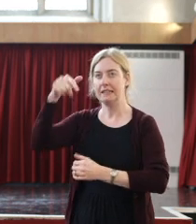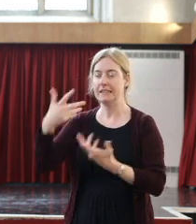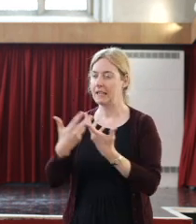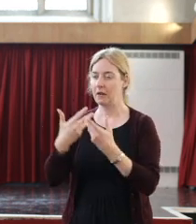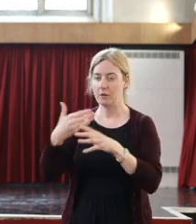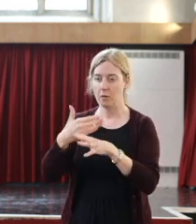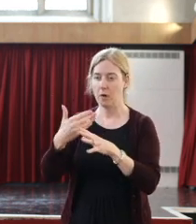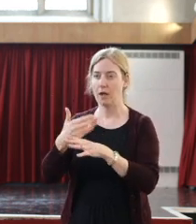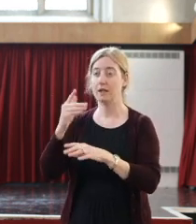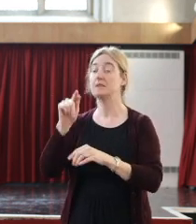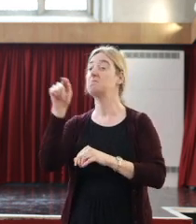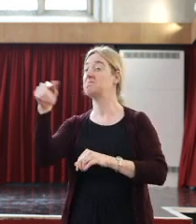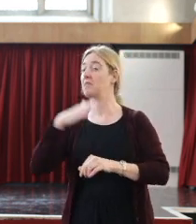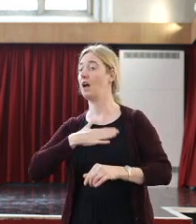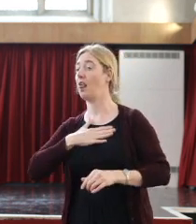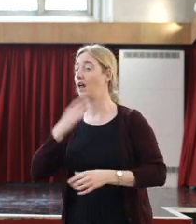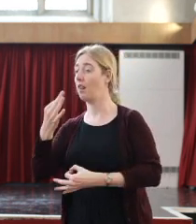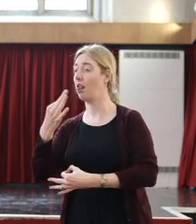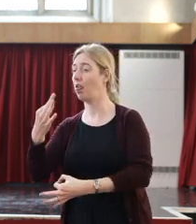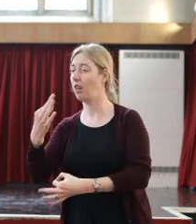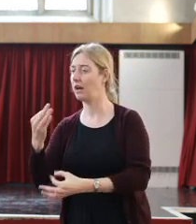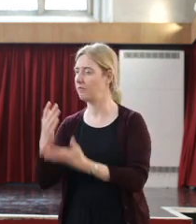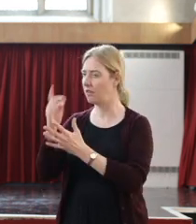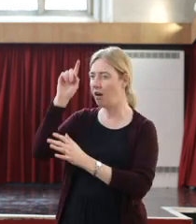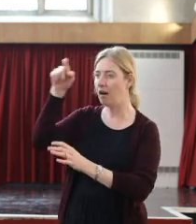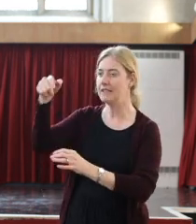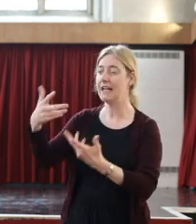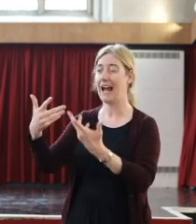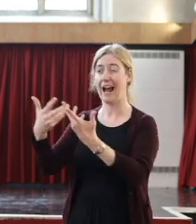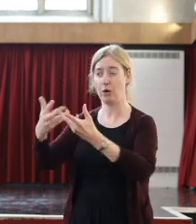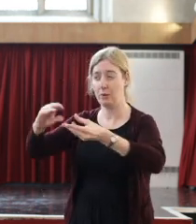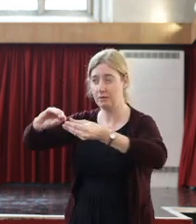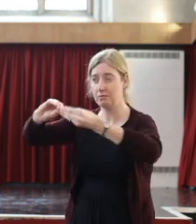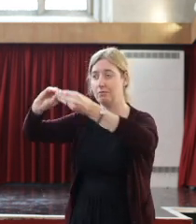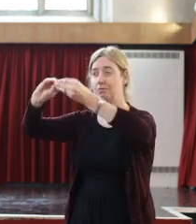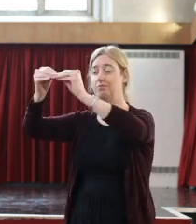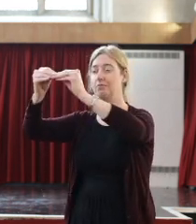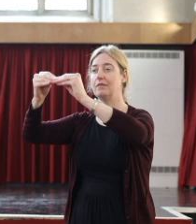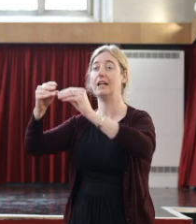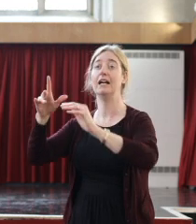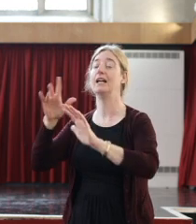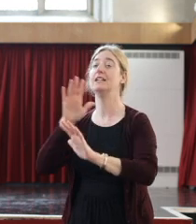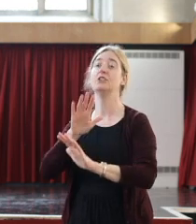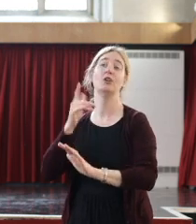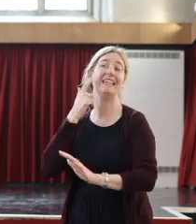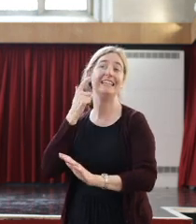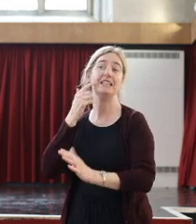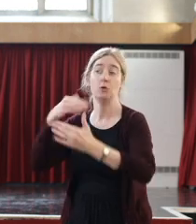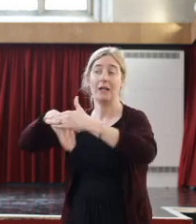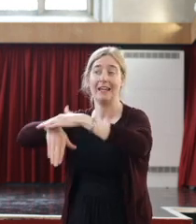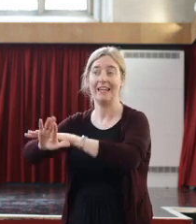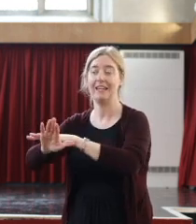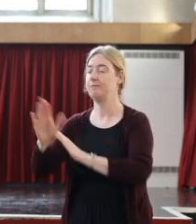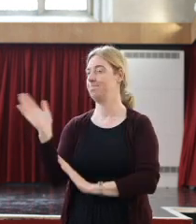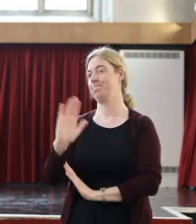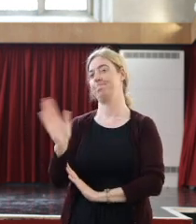that you are choosing to work in. It's not always an industry that just gives itself up to you.